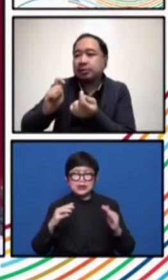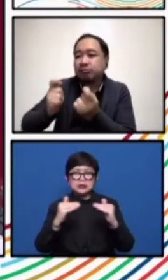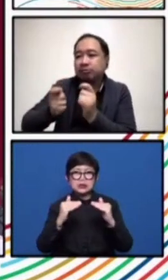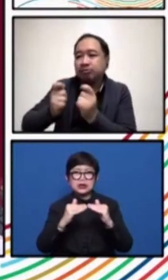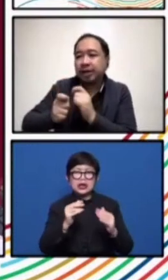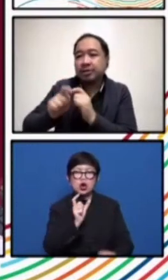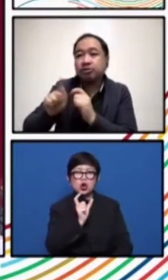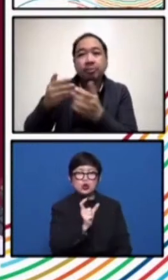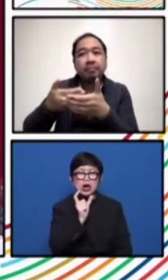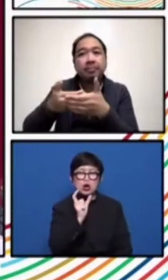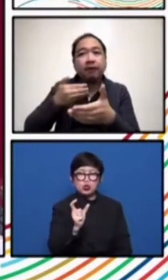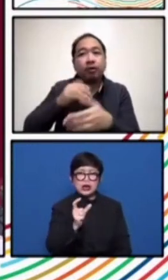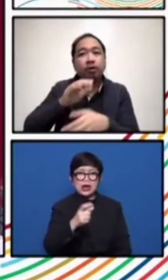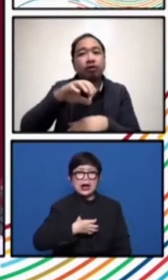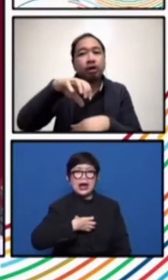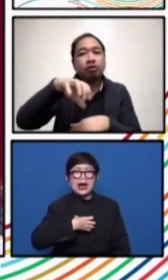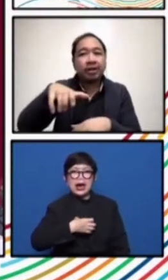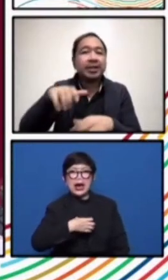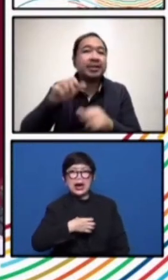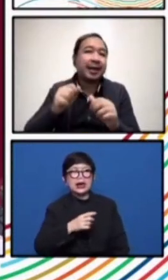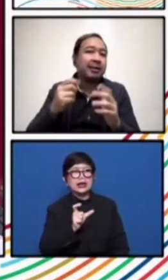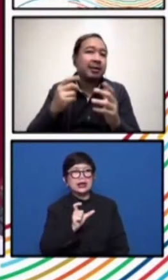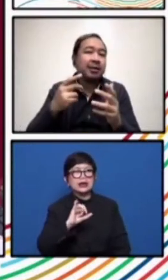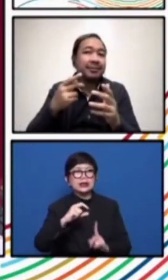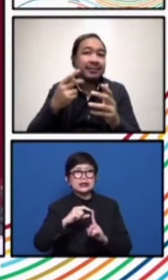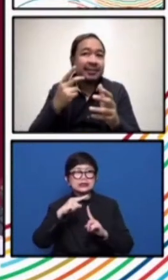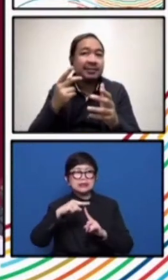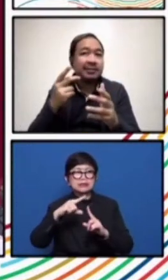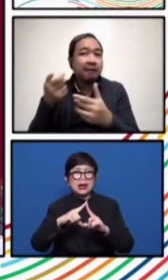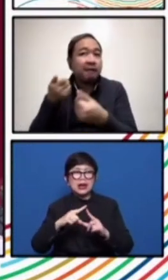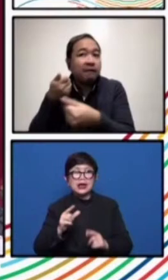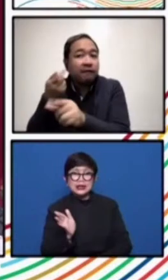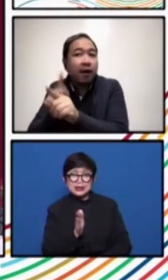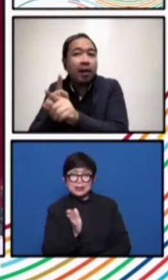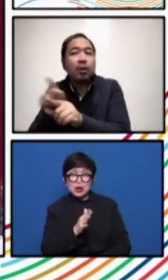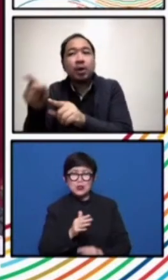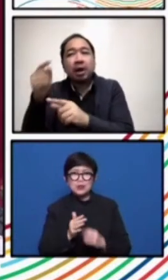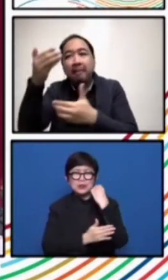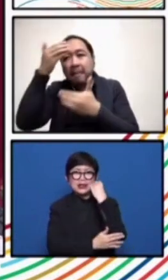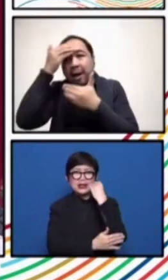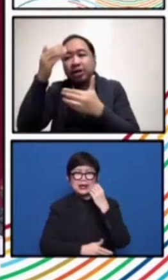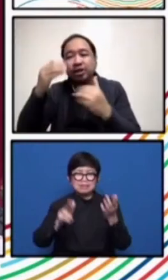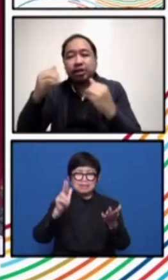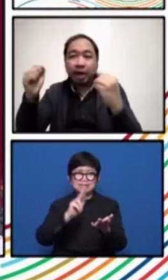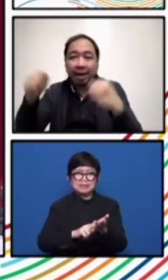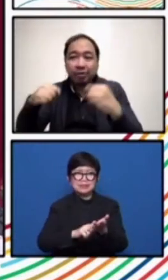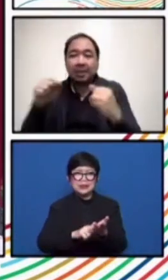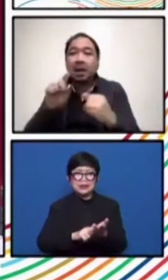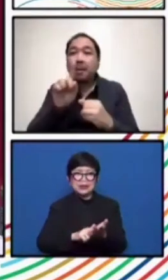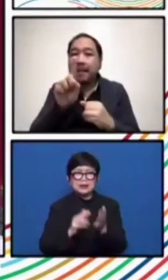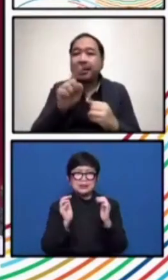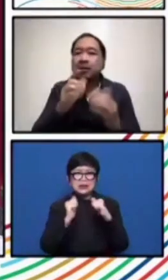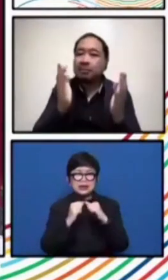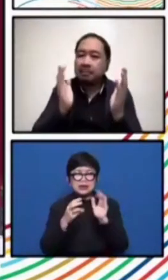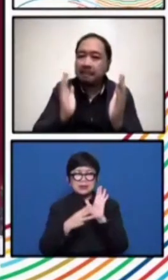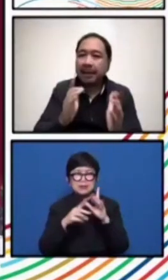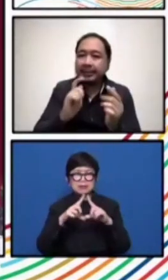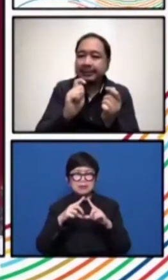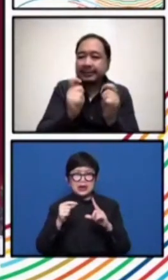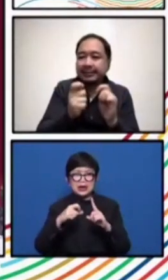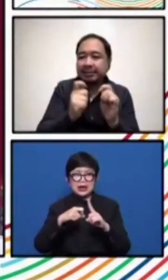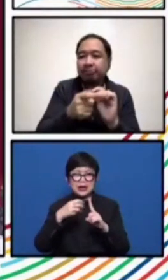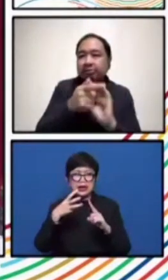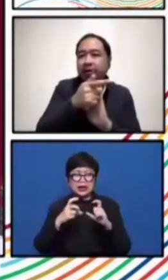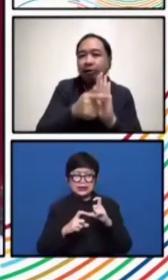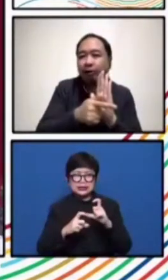can exit the market you have to amend the copyright law so that it allows for exemption uh